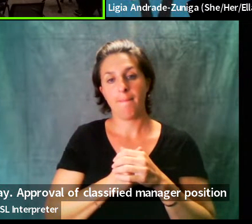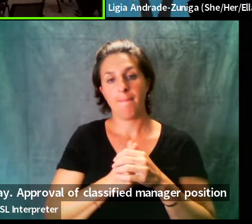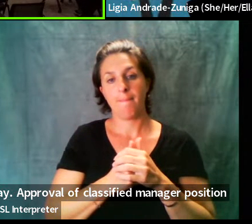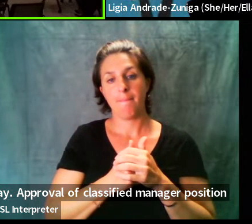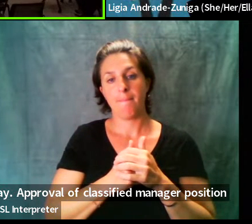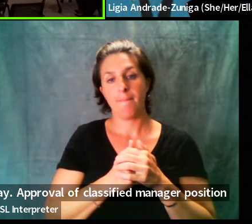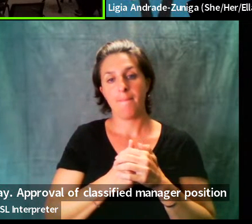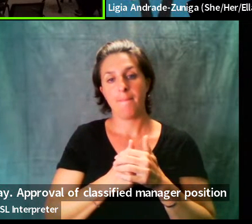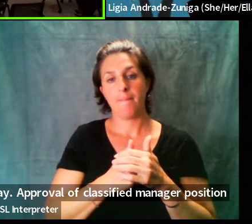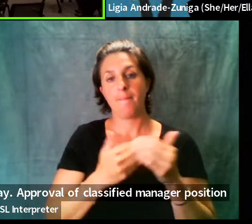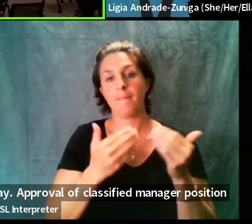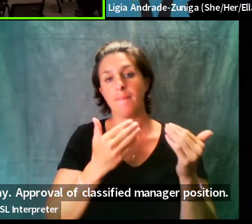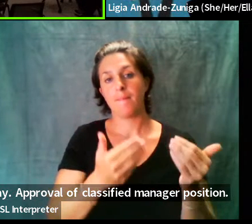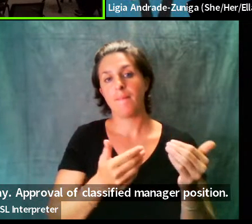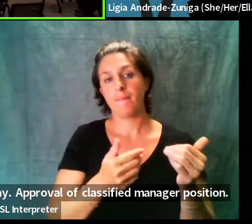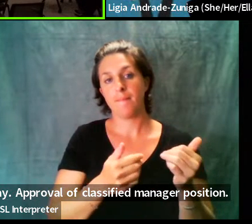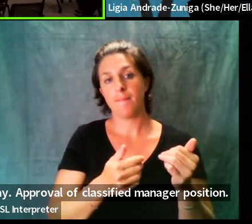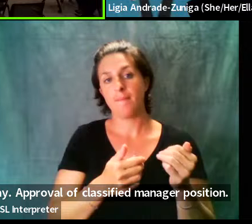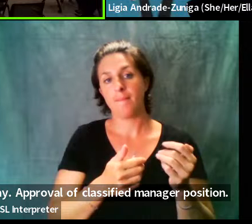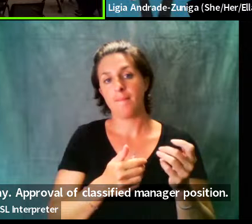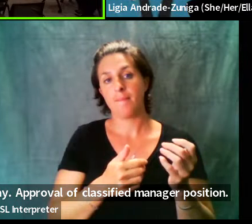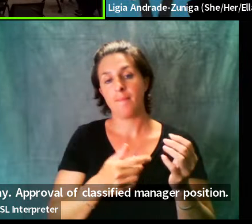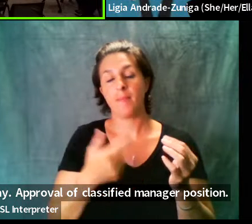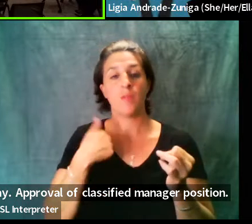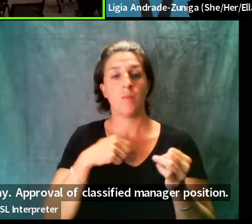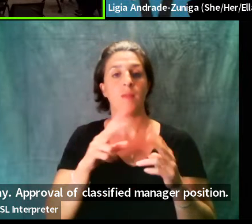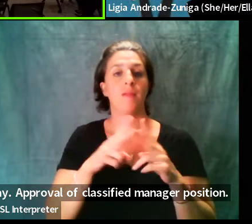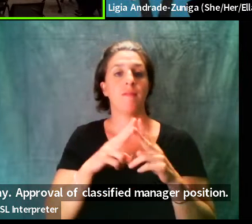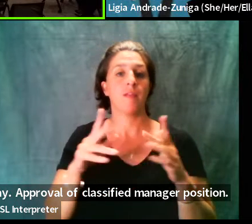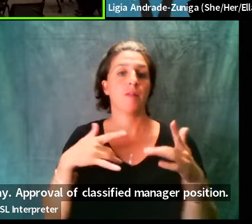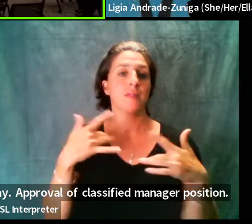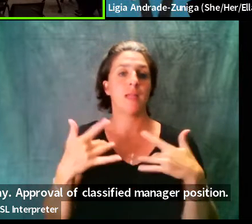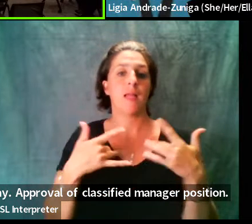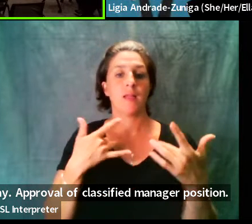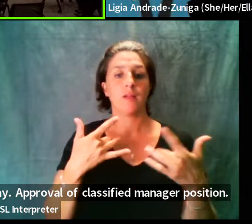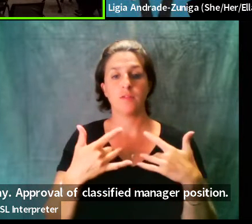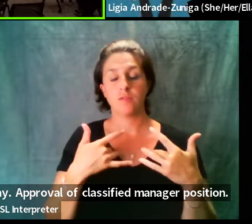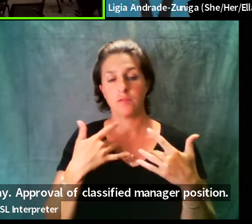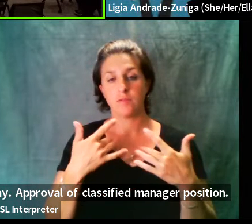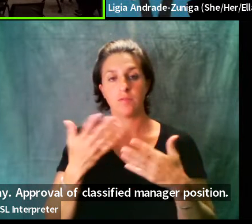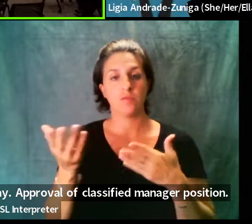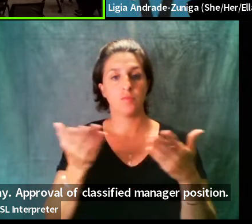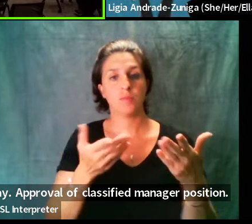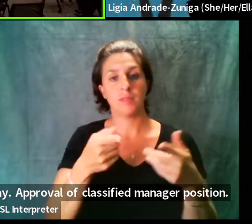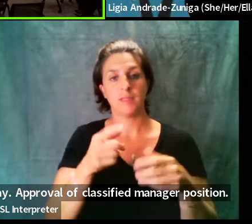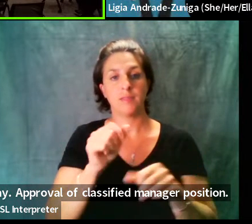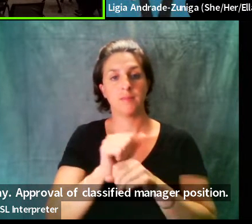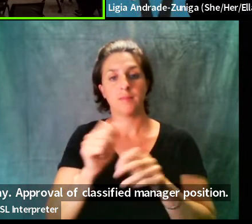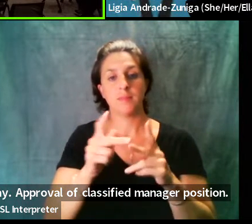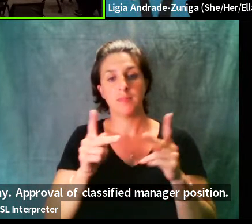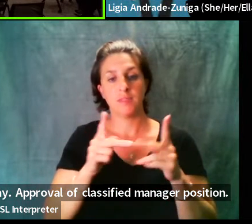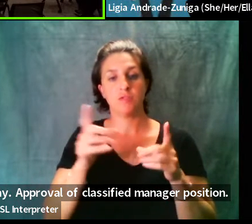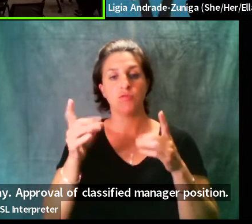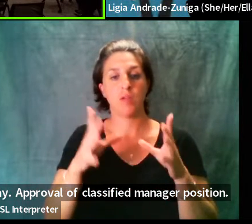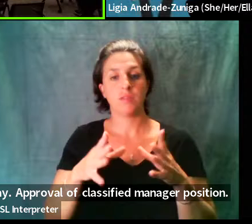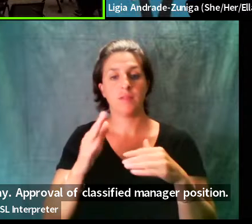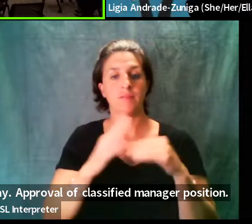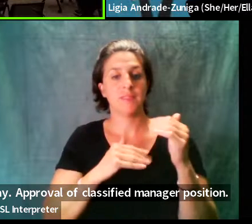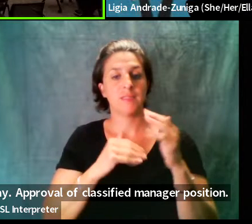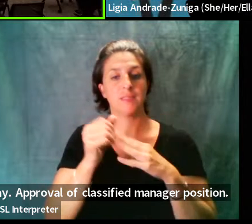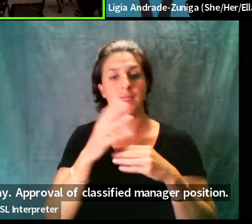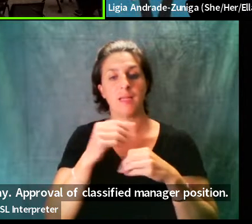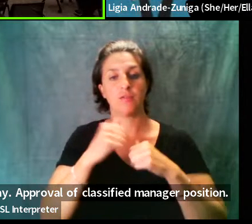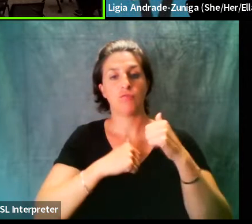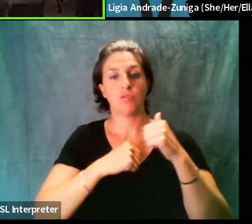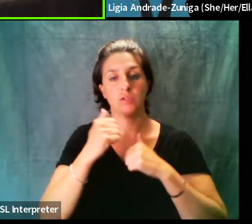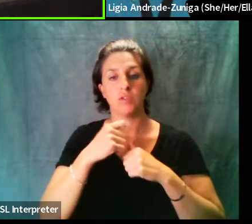Go ahead. We're very excited to bring forth the position of Director of Facilities and Construction for